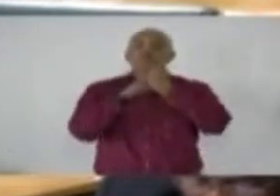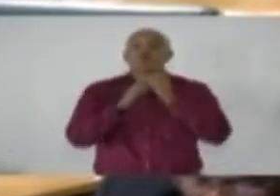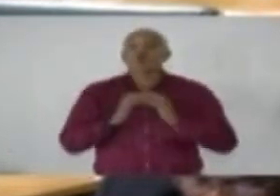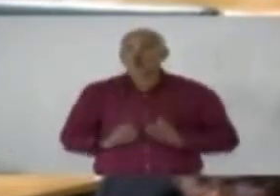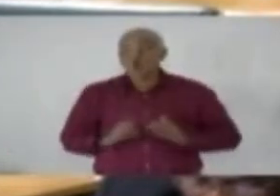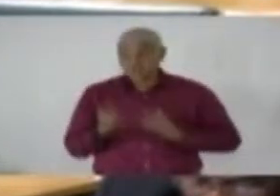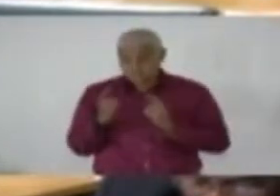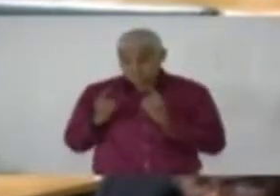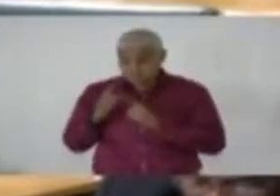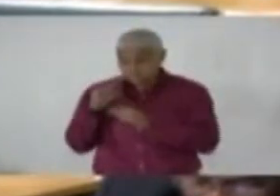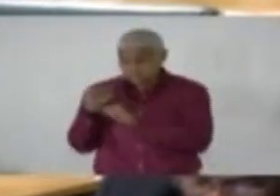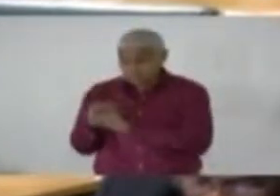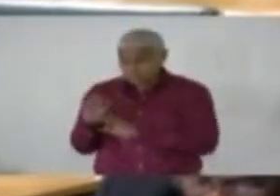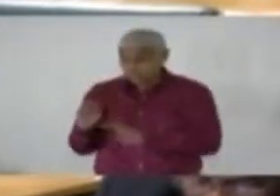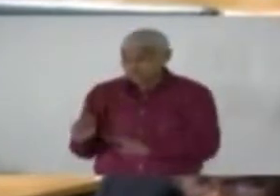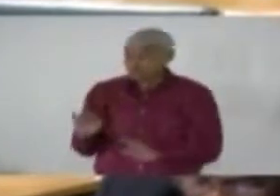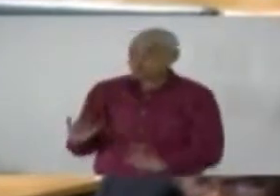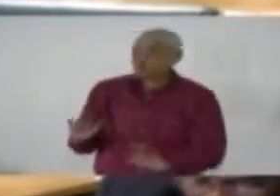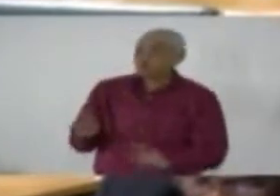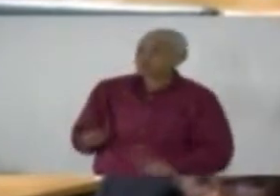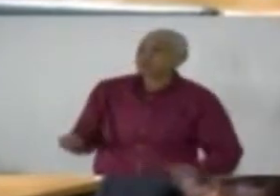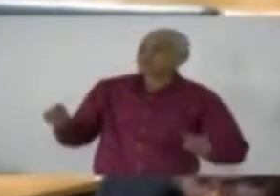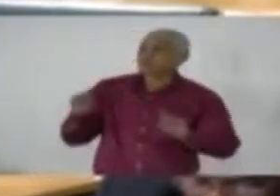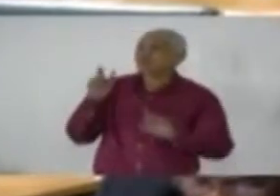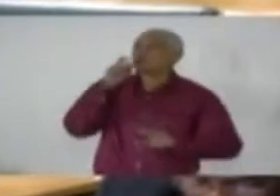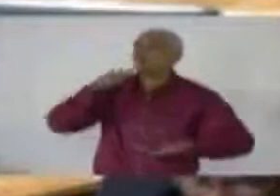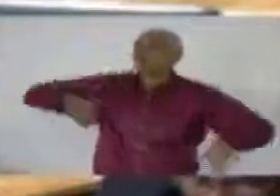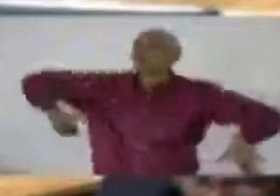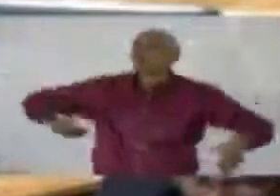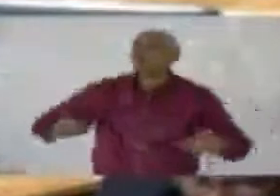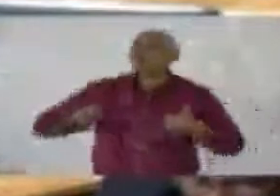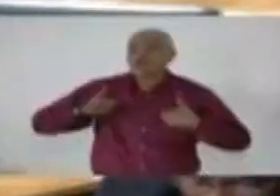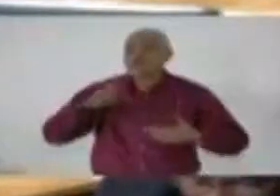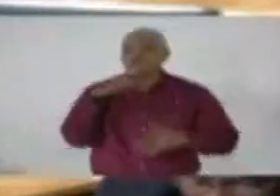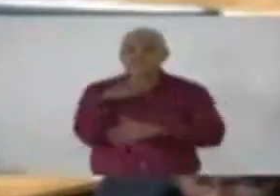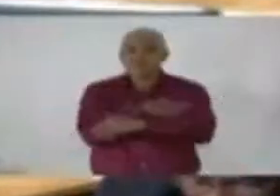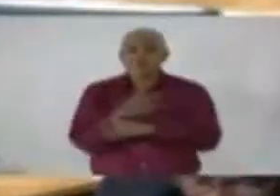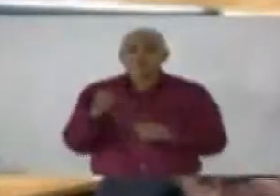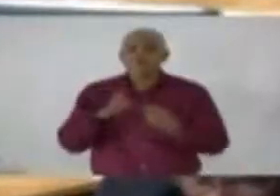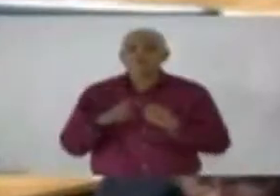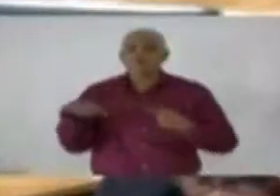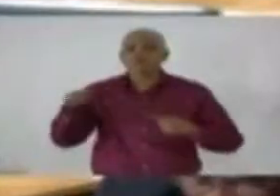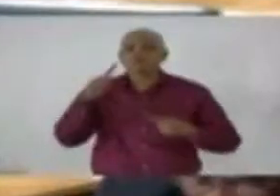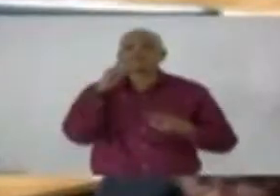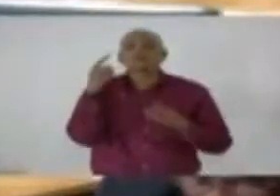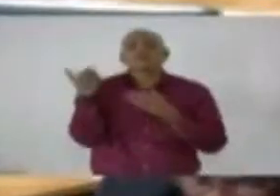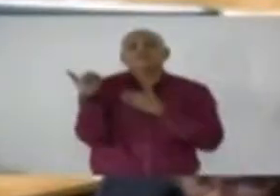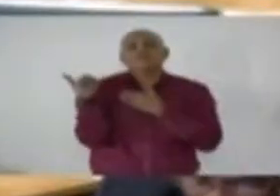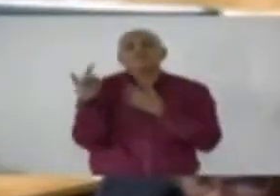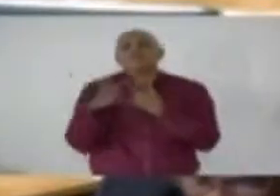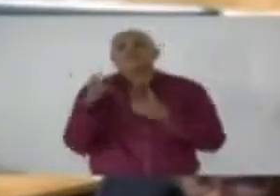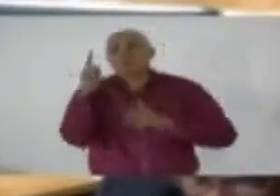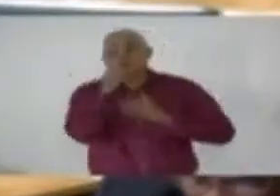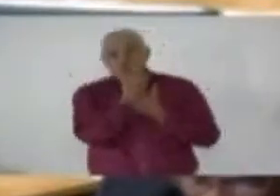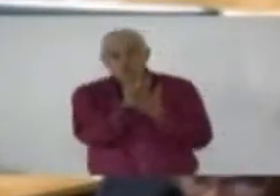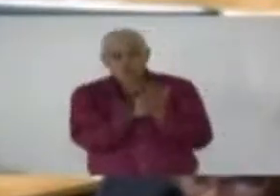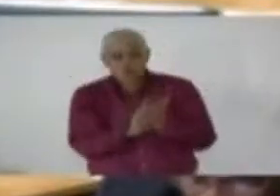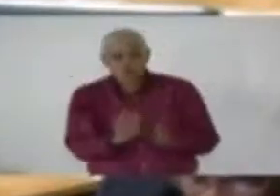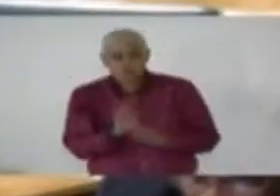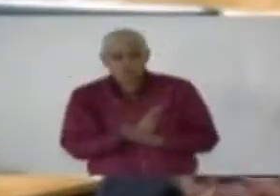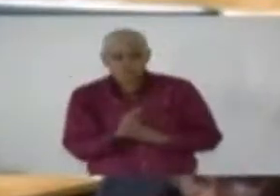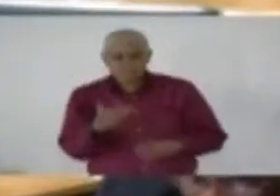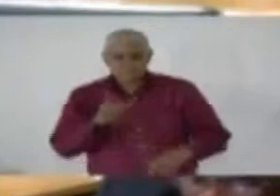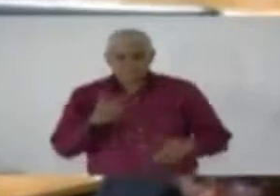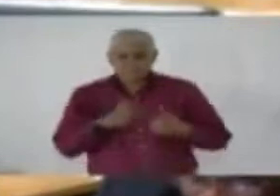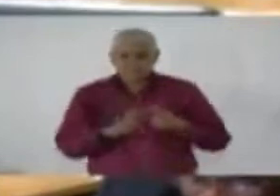consumers to make sure that they who do not have the power, and the accountants and the lawyers that businesses have and